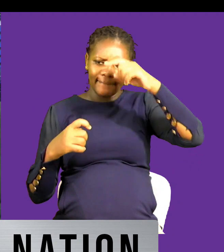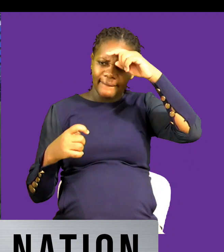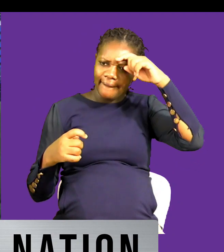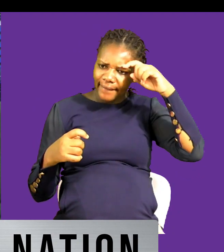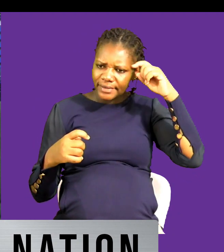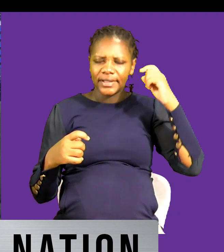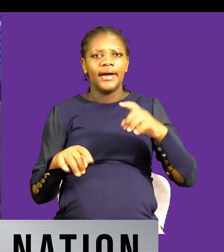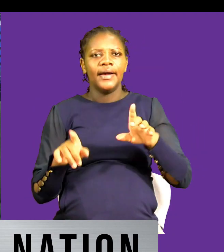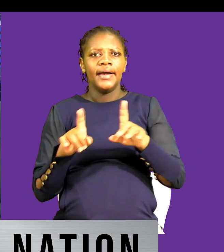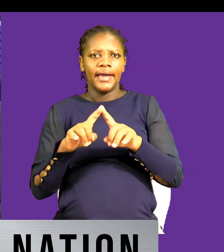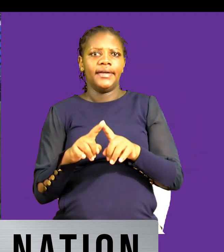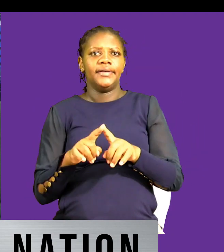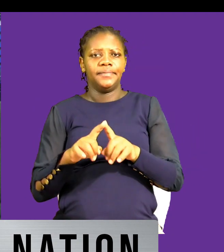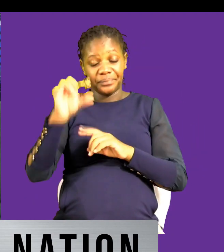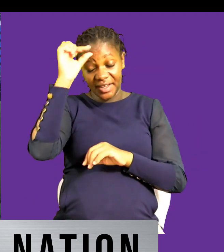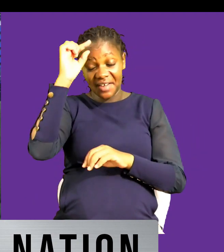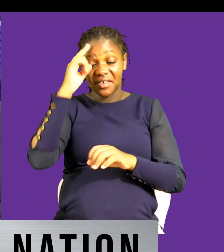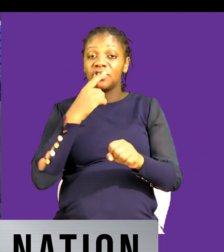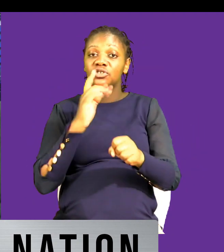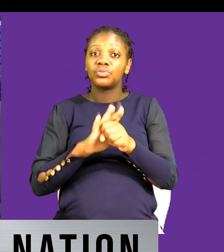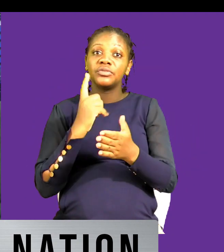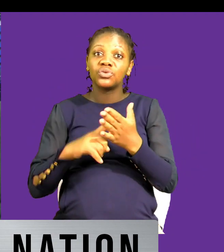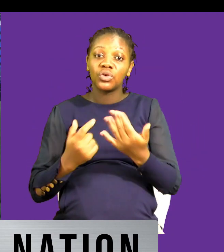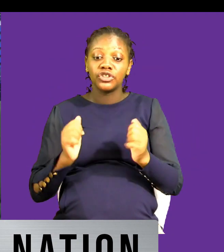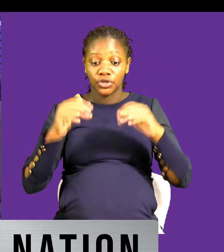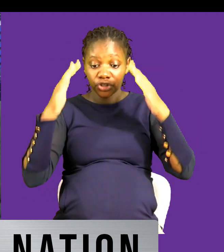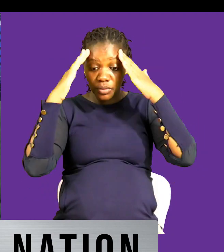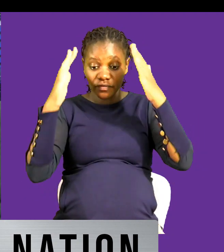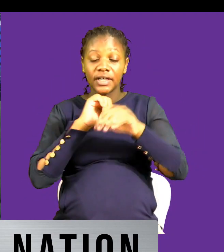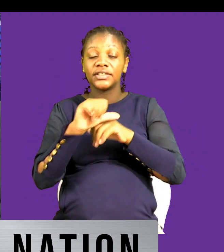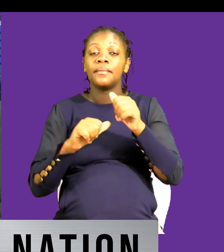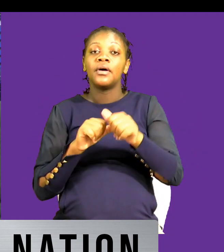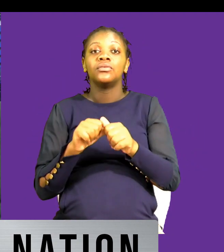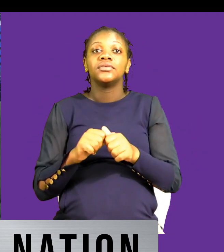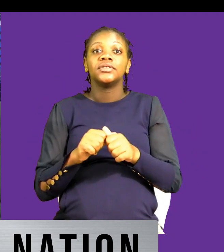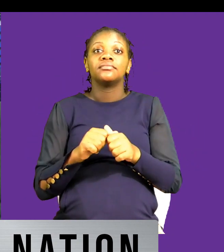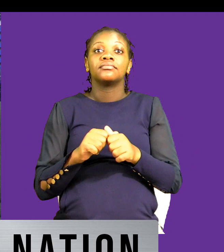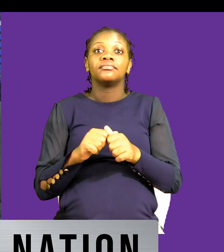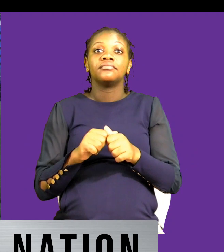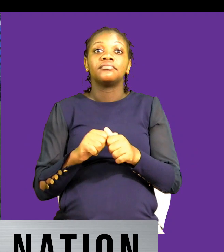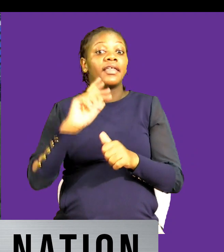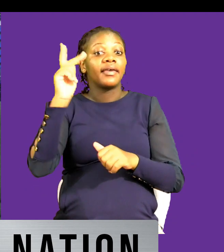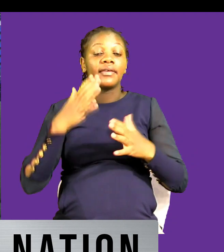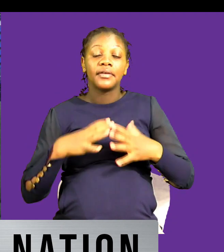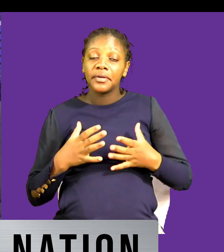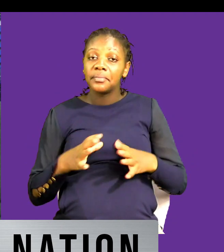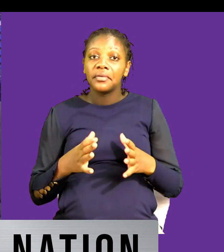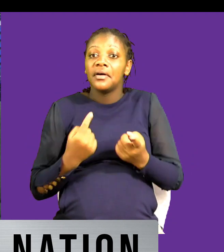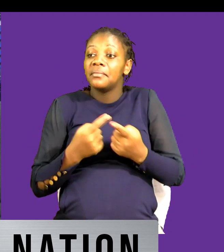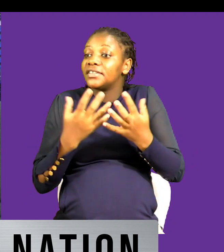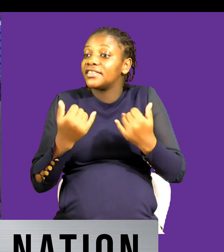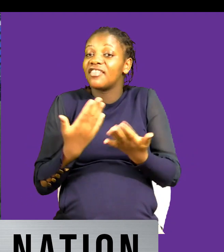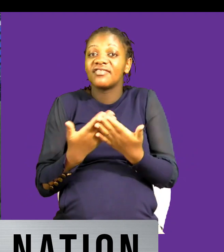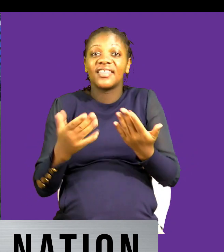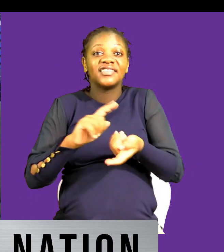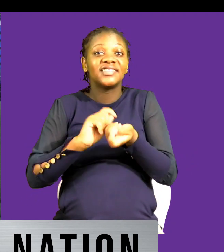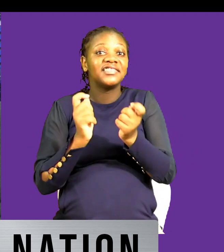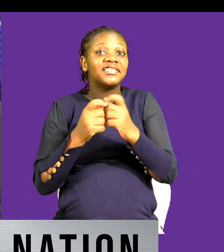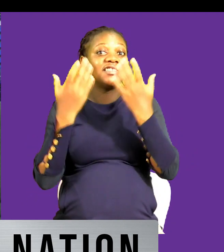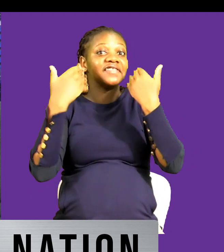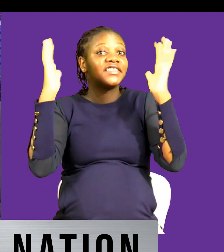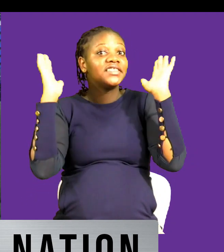person who is going to be in the center of this this administration. What has happened, Jonah, over the last 1